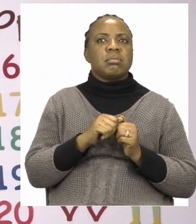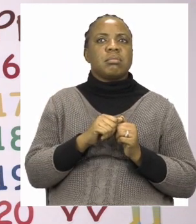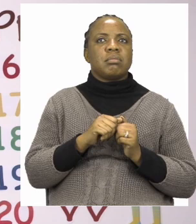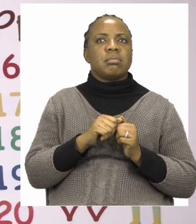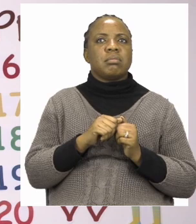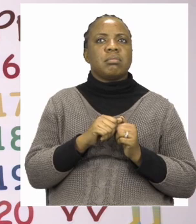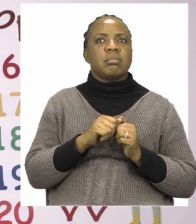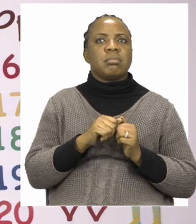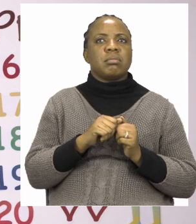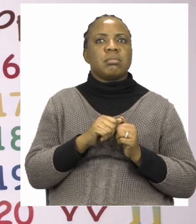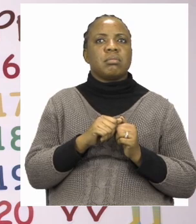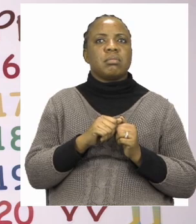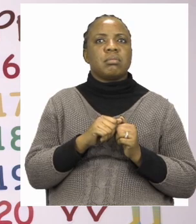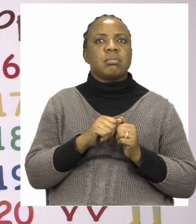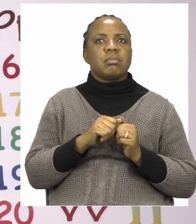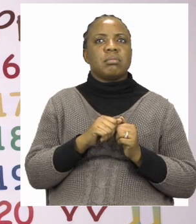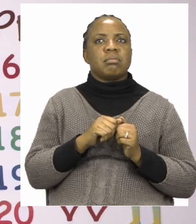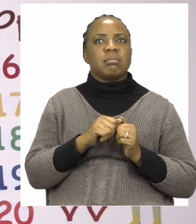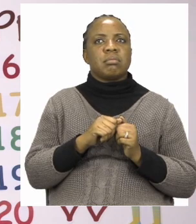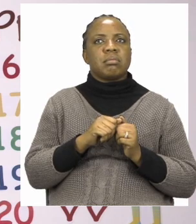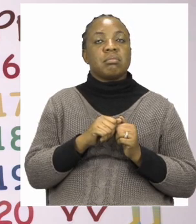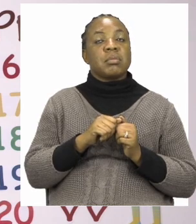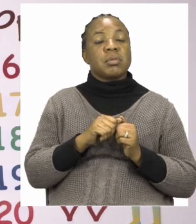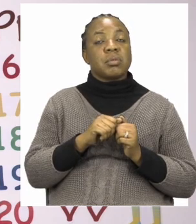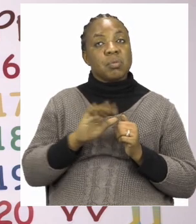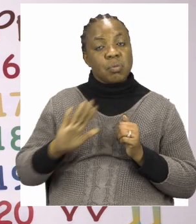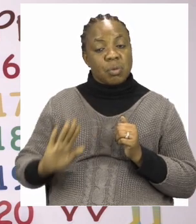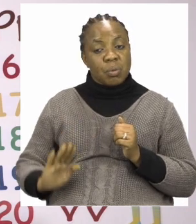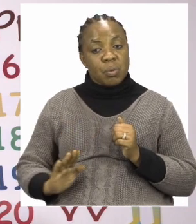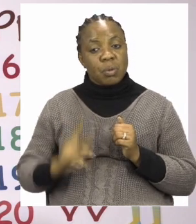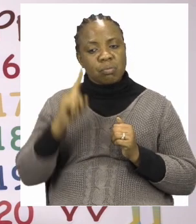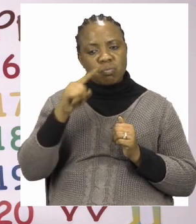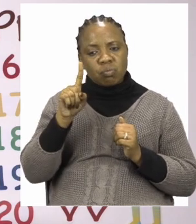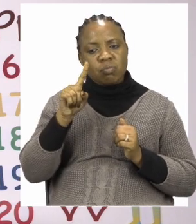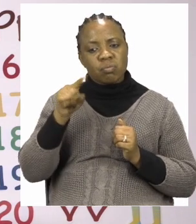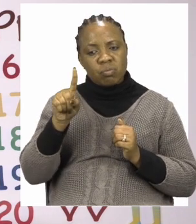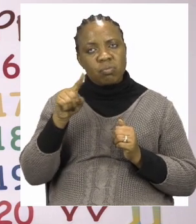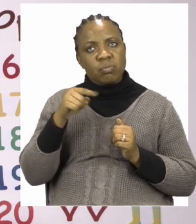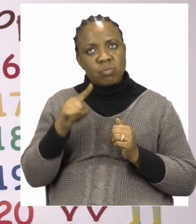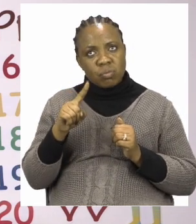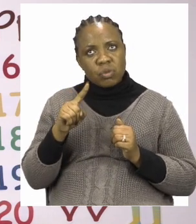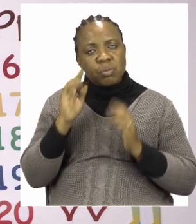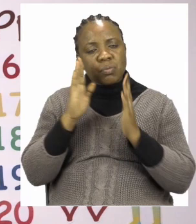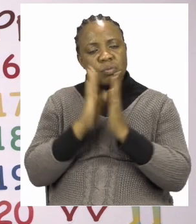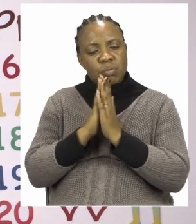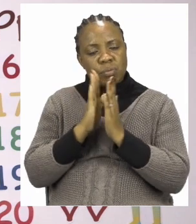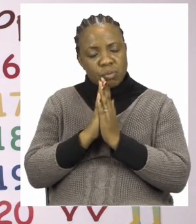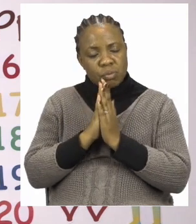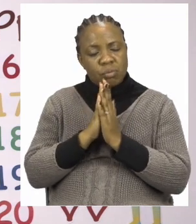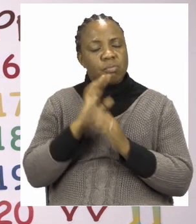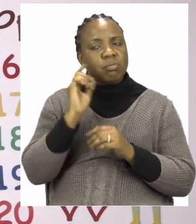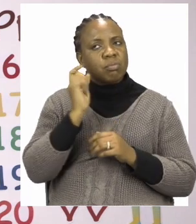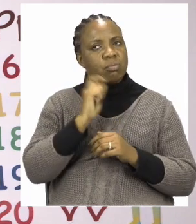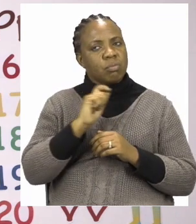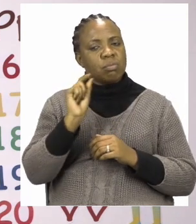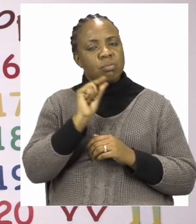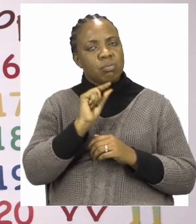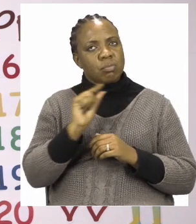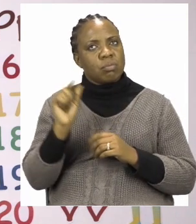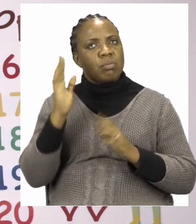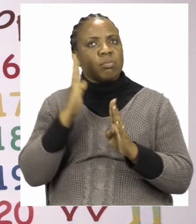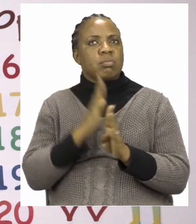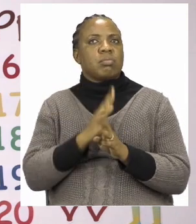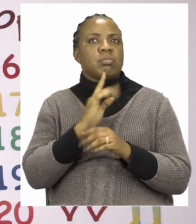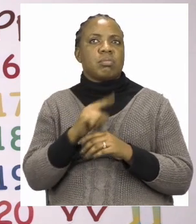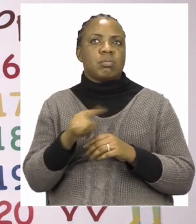If I want to make sure that I get marks for it, I have to spell it correctly. So boys and girls,